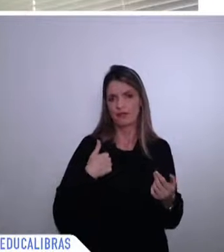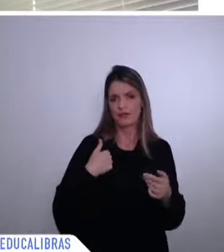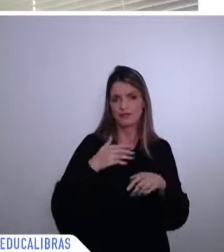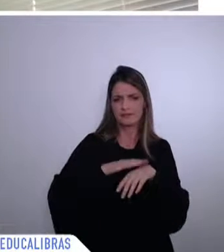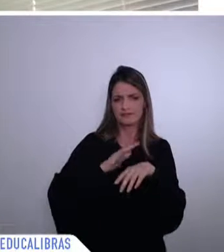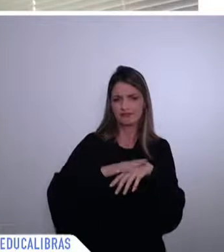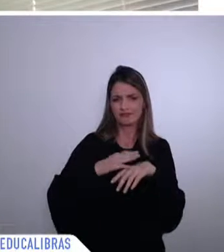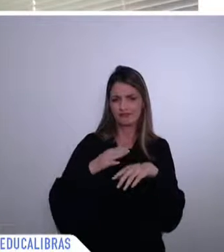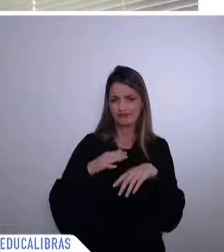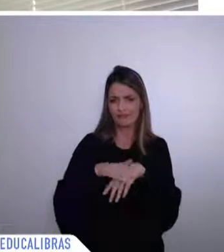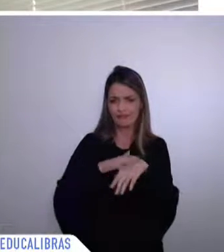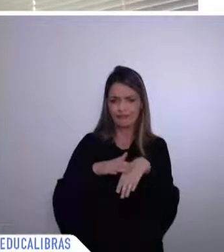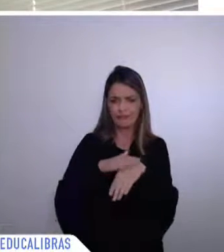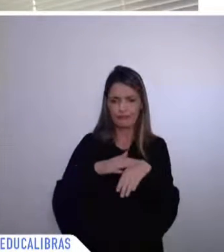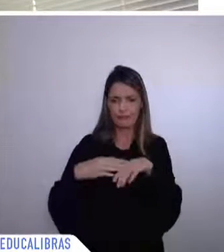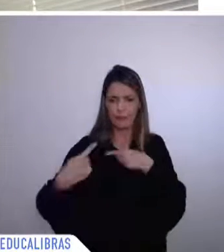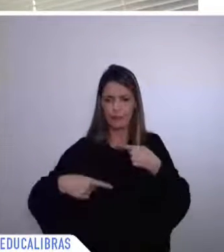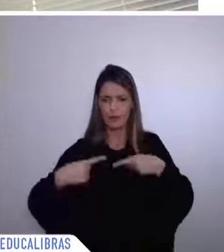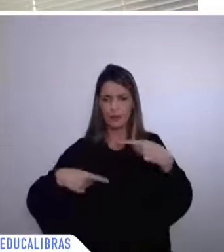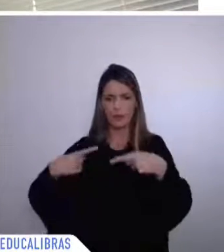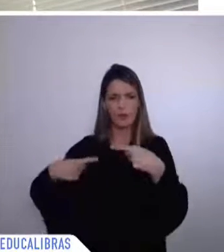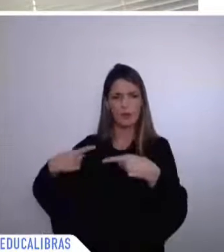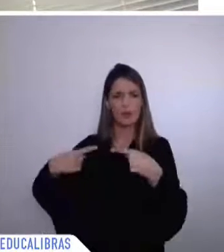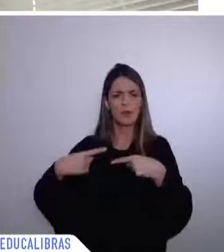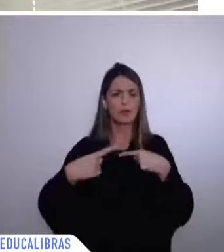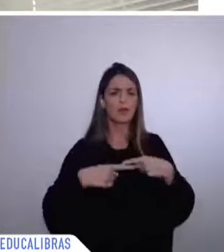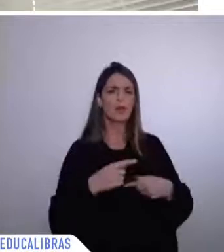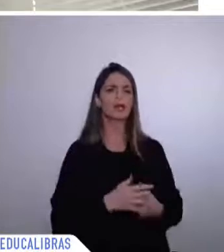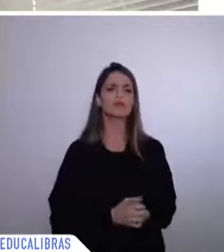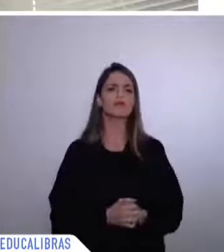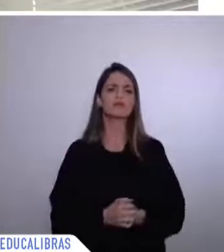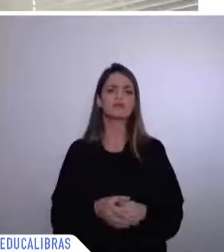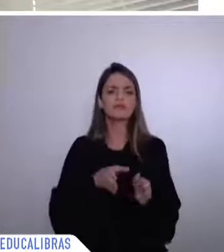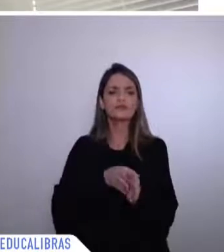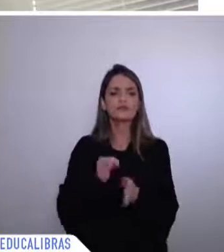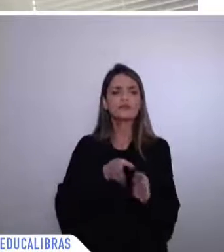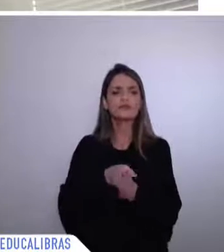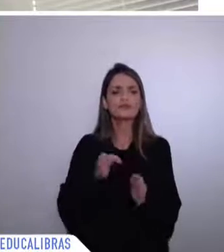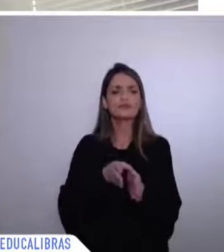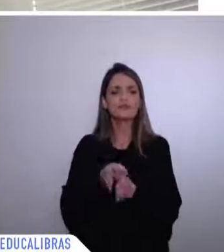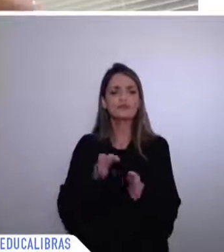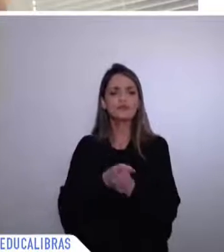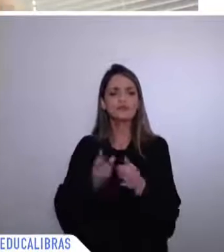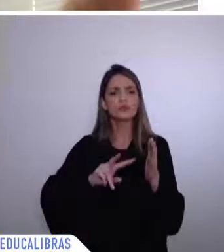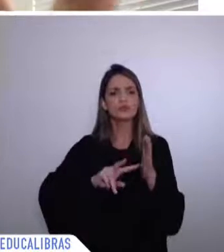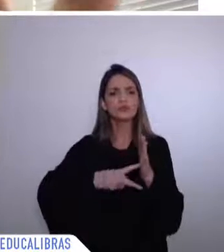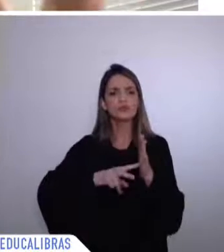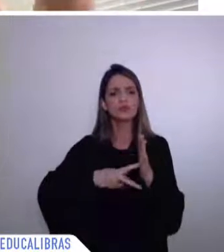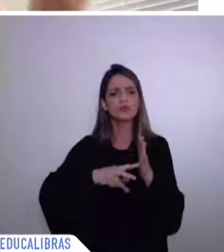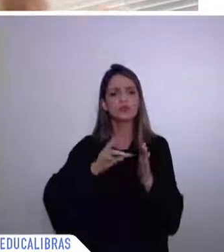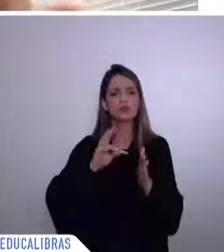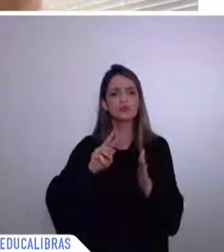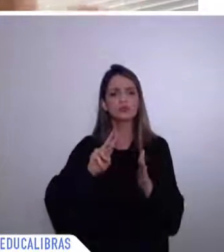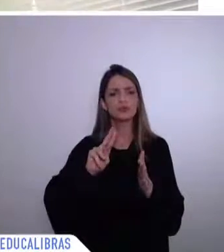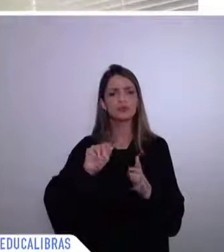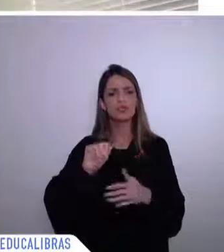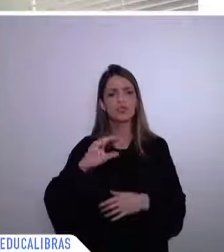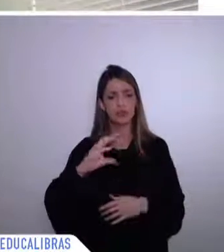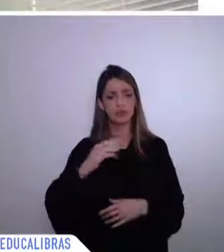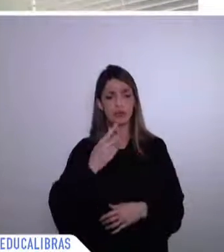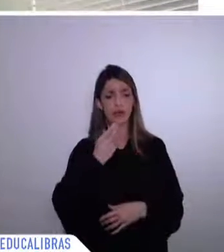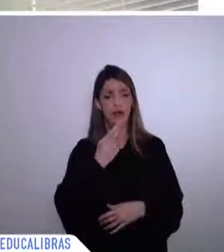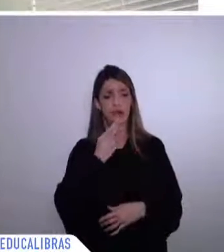I was talking to a colleague of mine in the throughout the, in